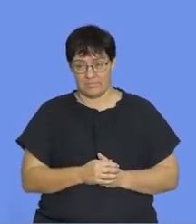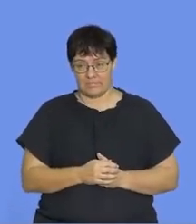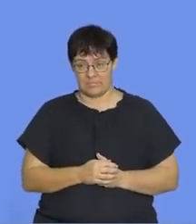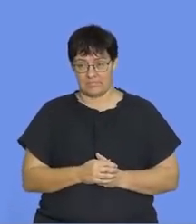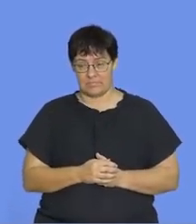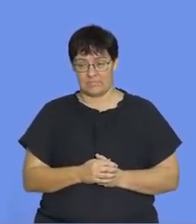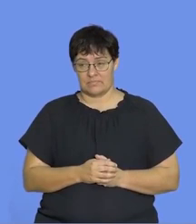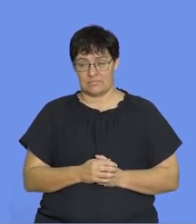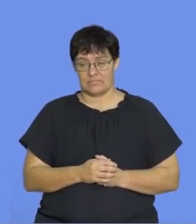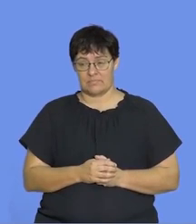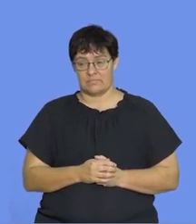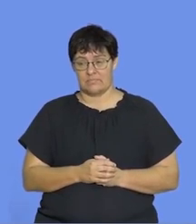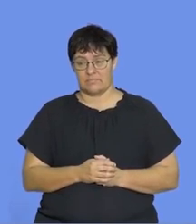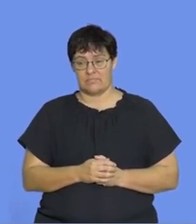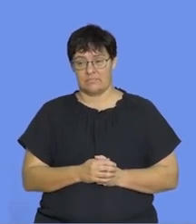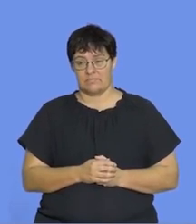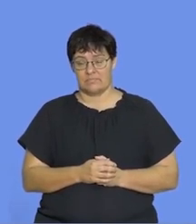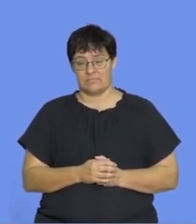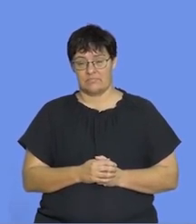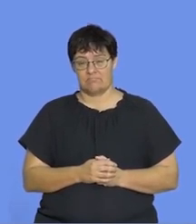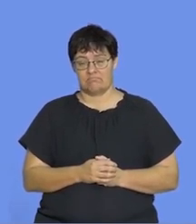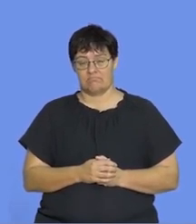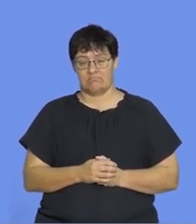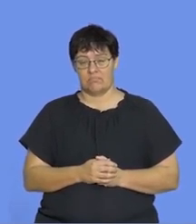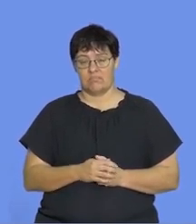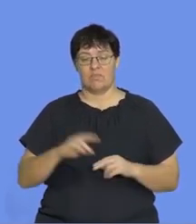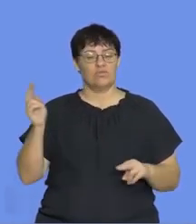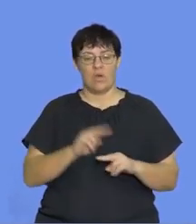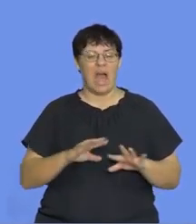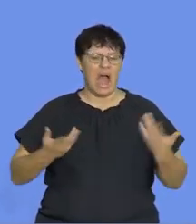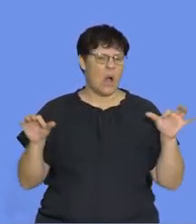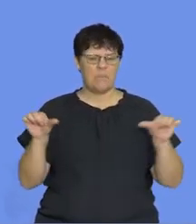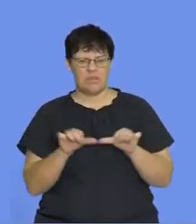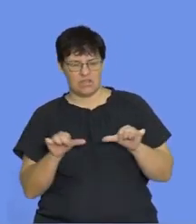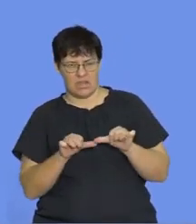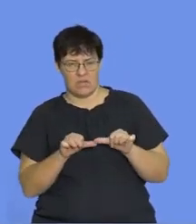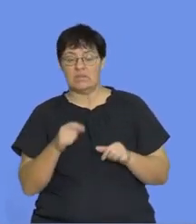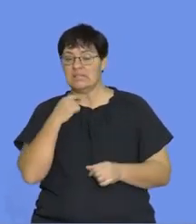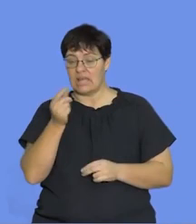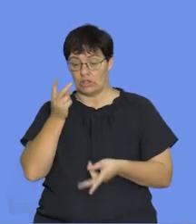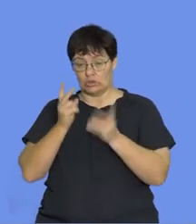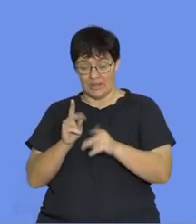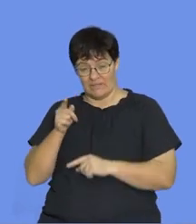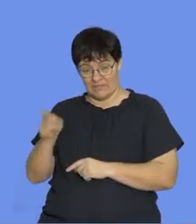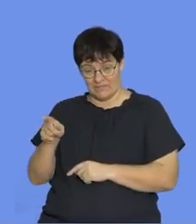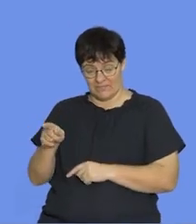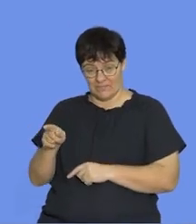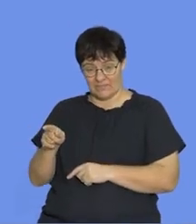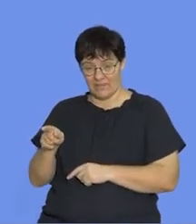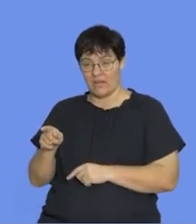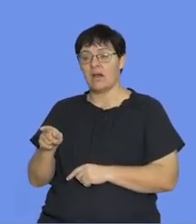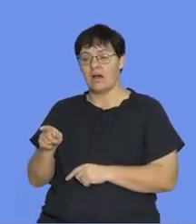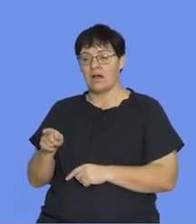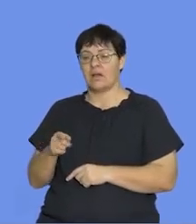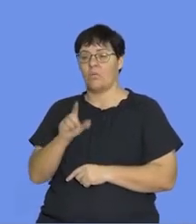Right, okay. So in short, as a method of measurement, we would call this 12, which is the nucleon number,